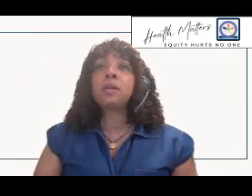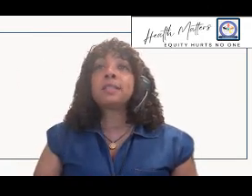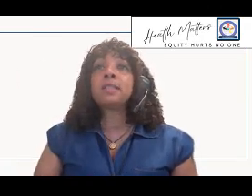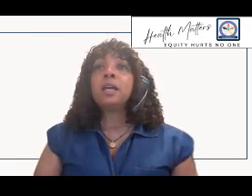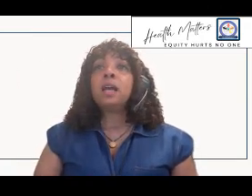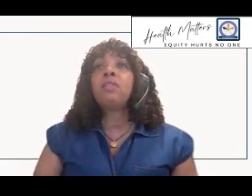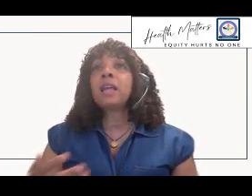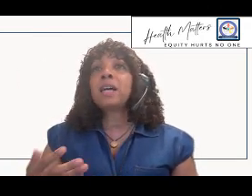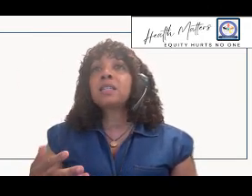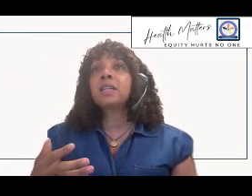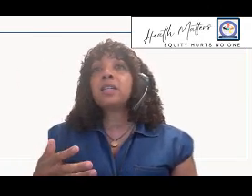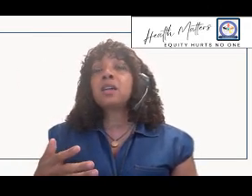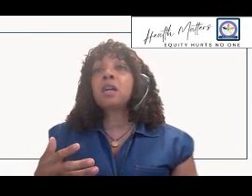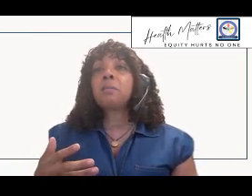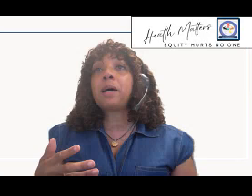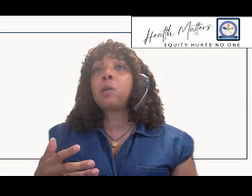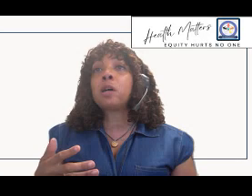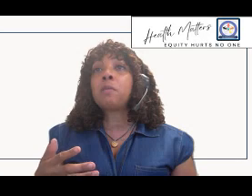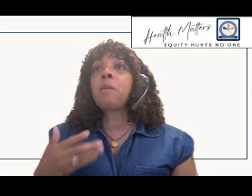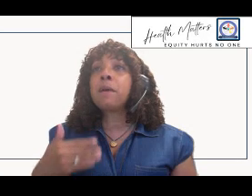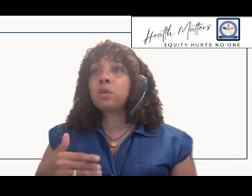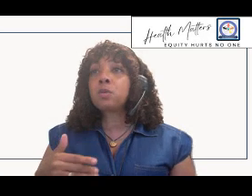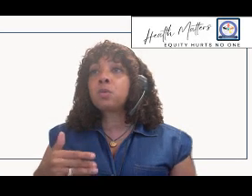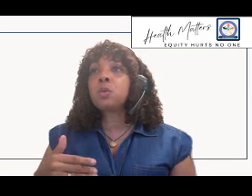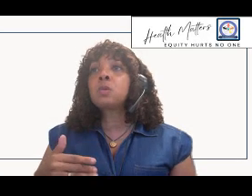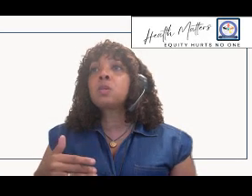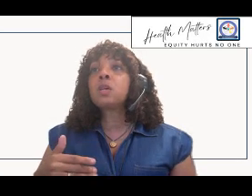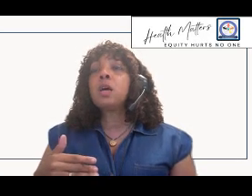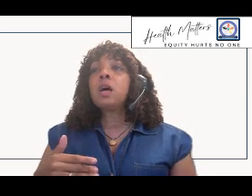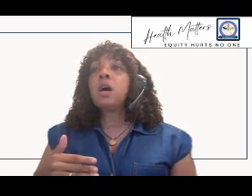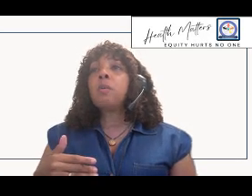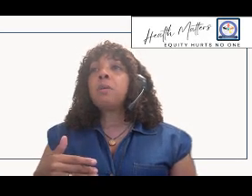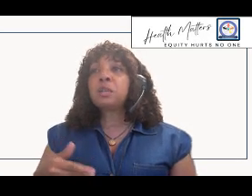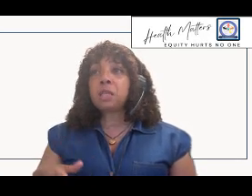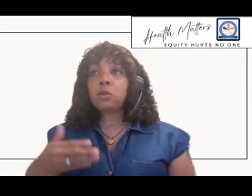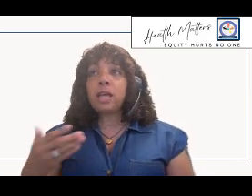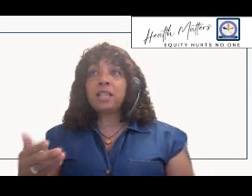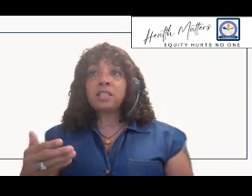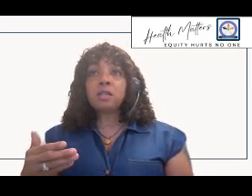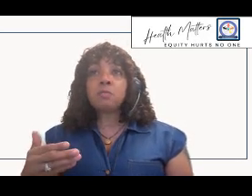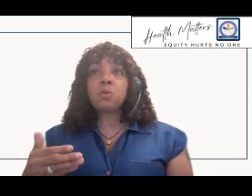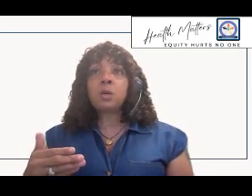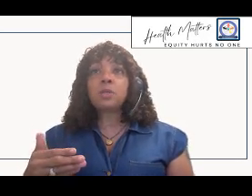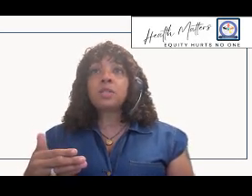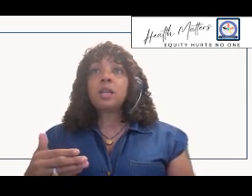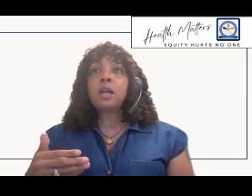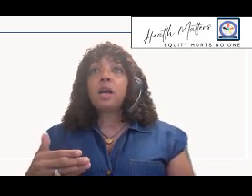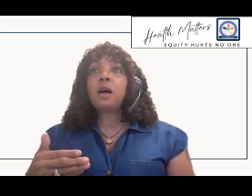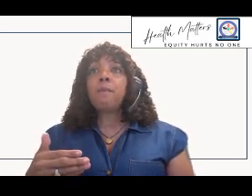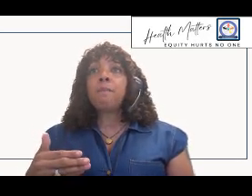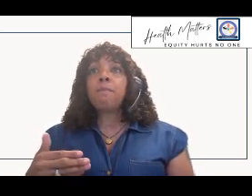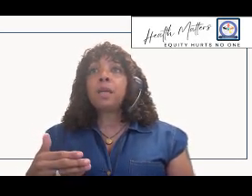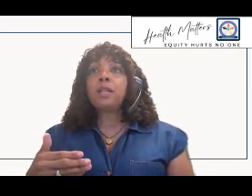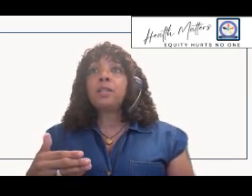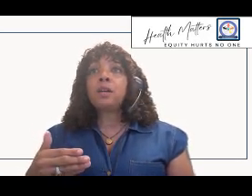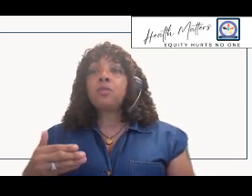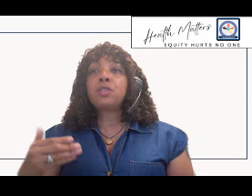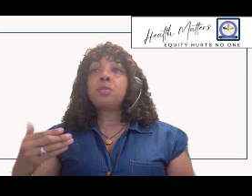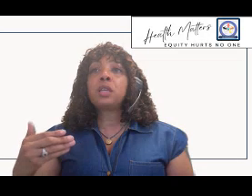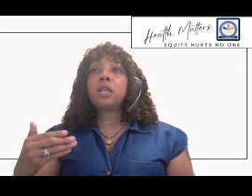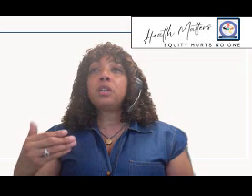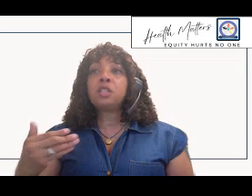that's important. And then lastly, it talks about our medical schools and some of the other licensing boards